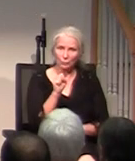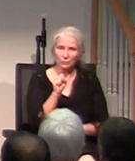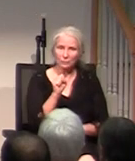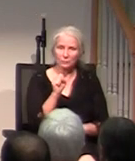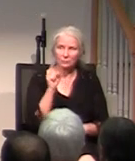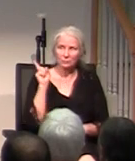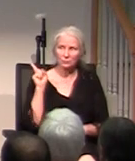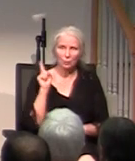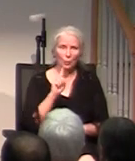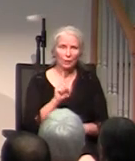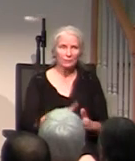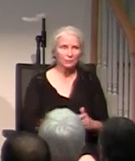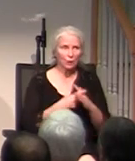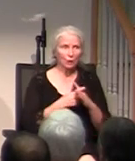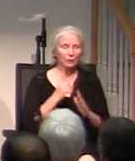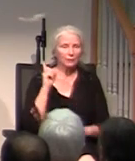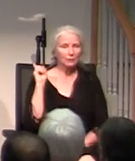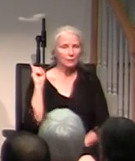Yeah.